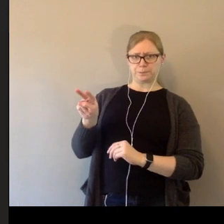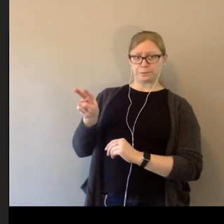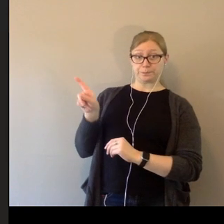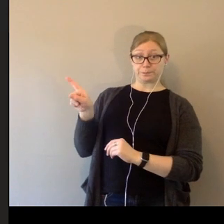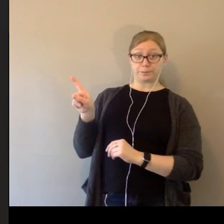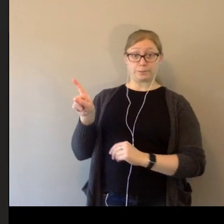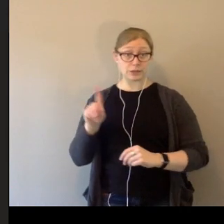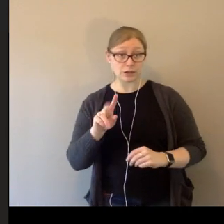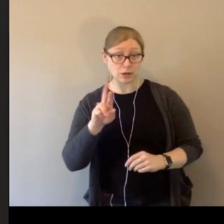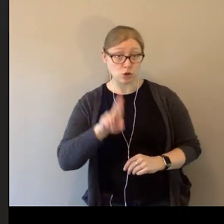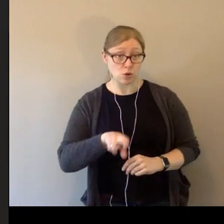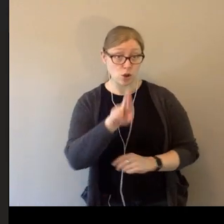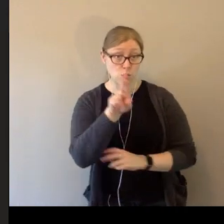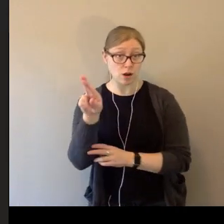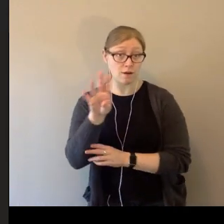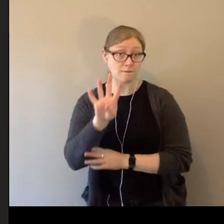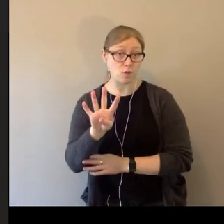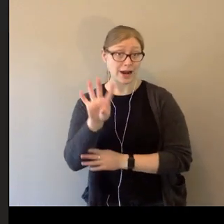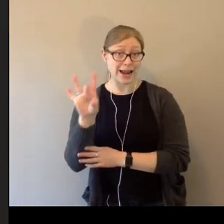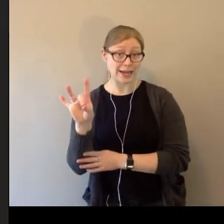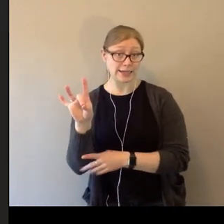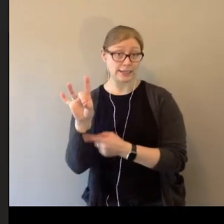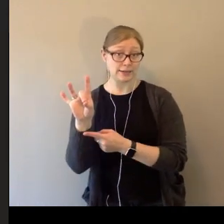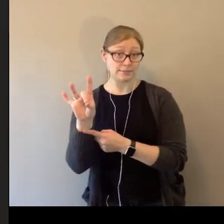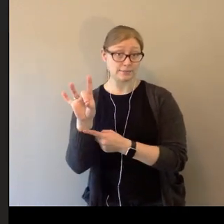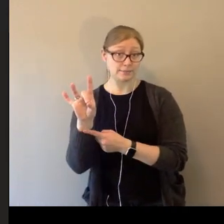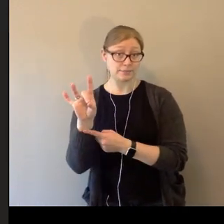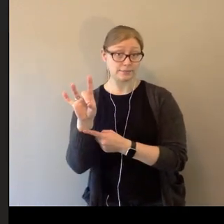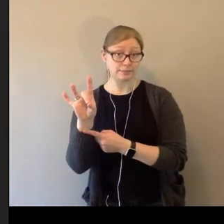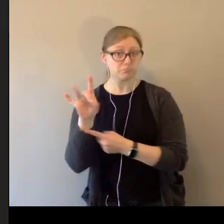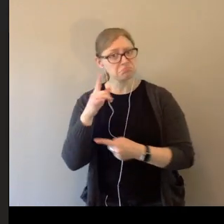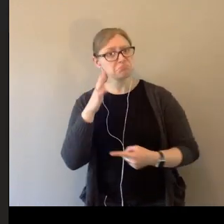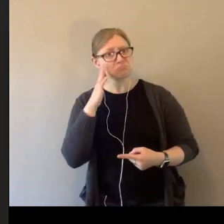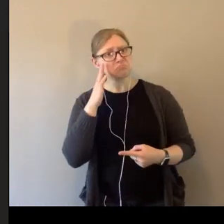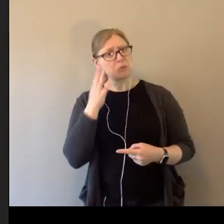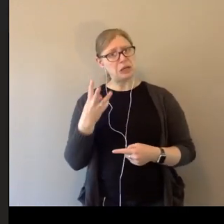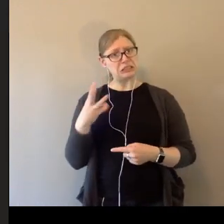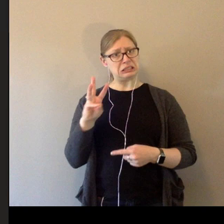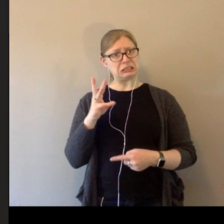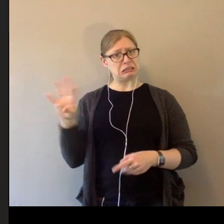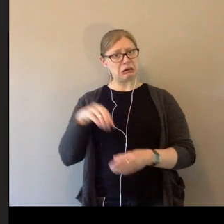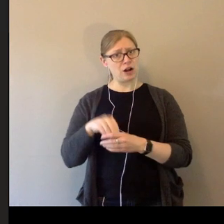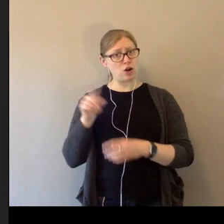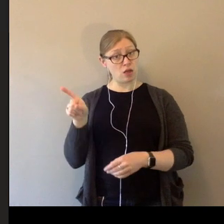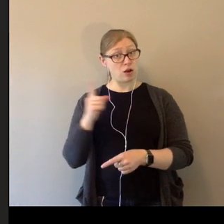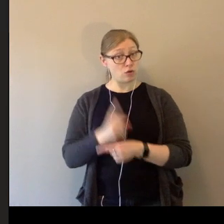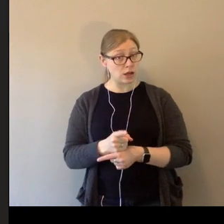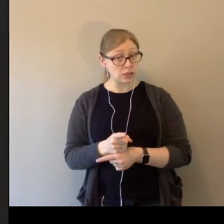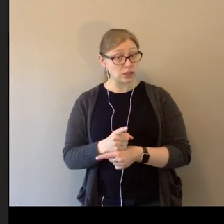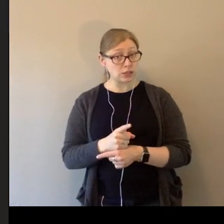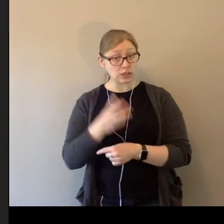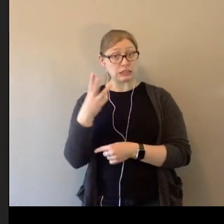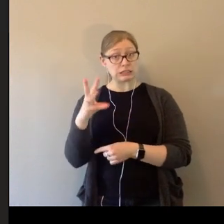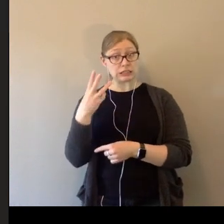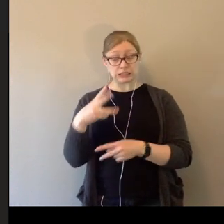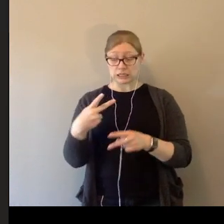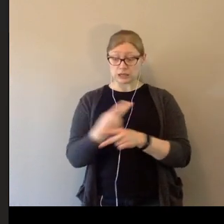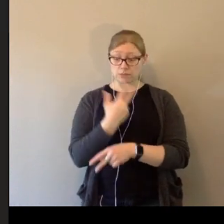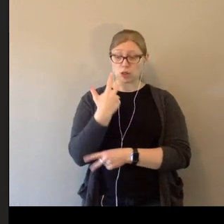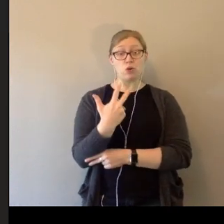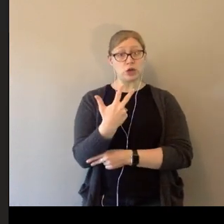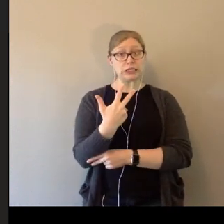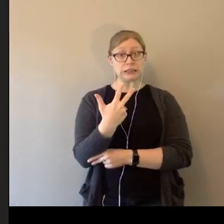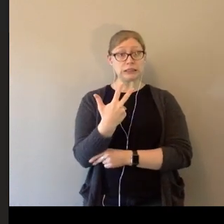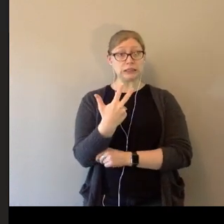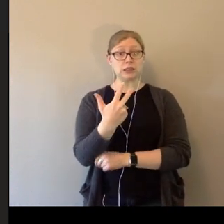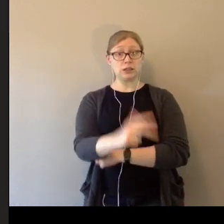48. And so if I have 48, I know 16 goes into there, and 16 times 3. So the